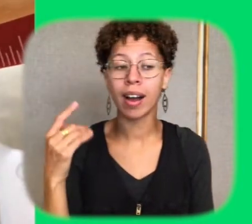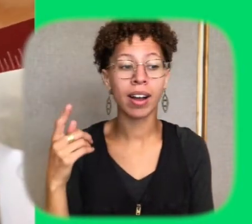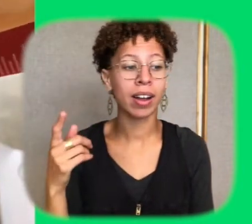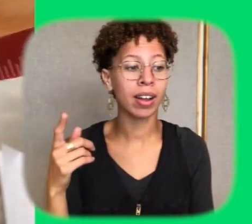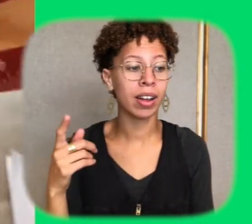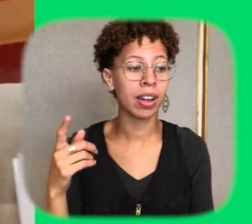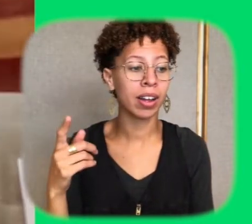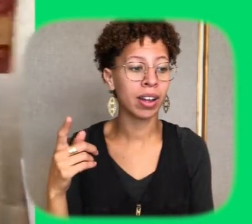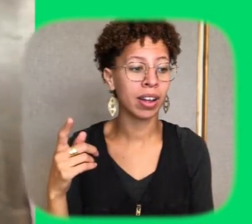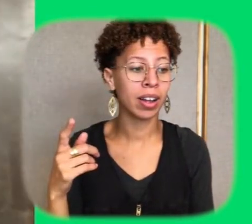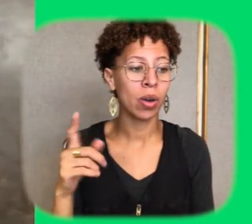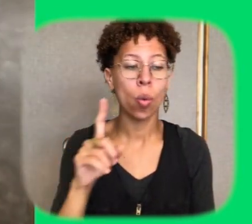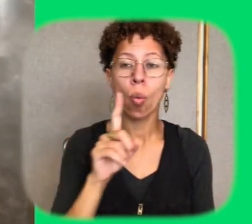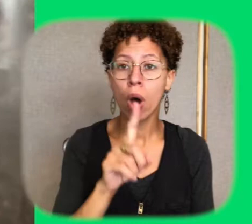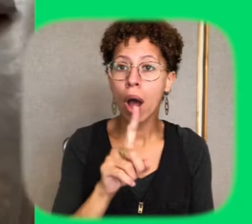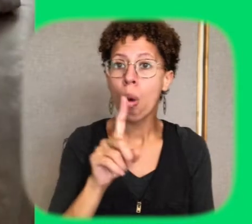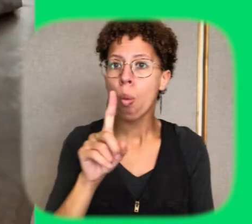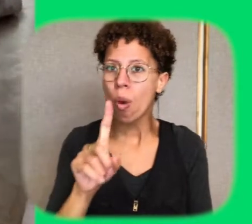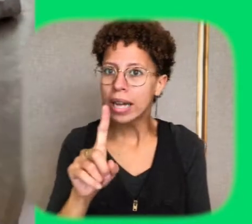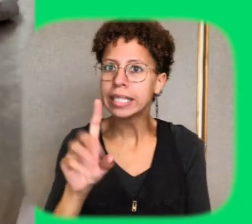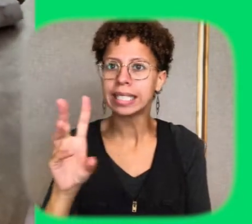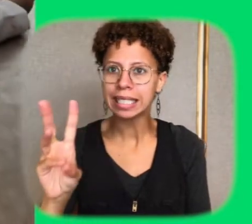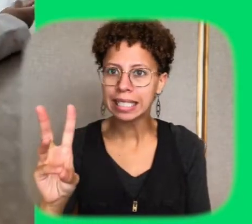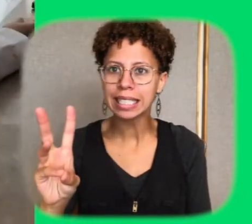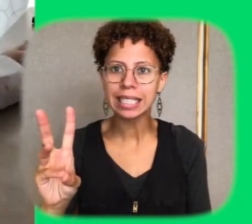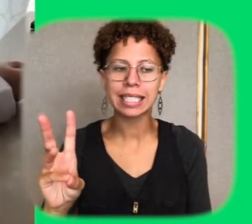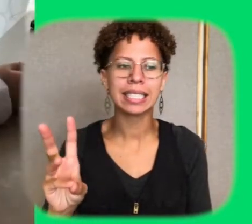1, 1, 6. Oh, I see.